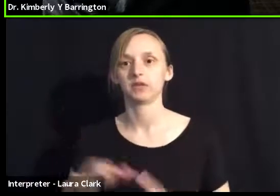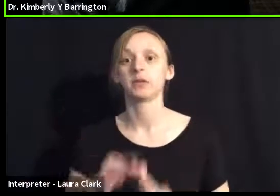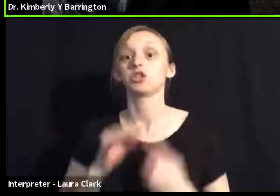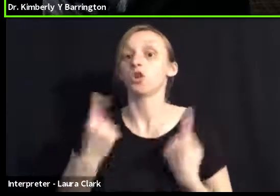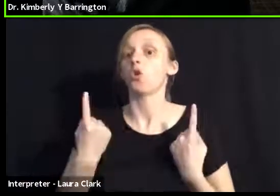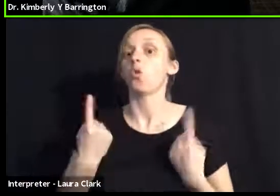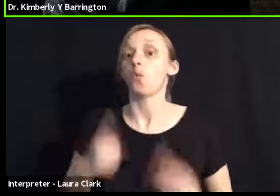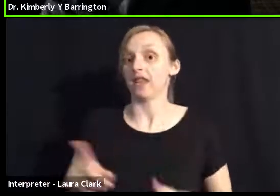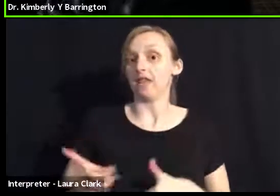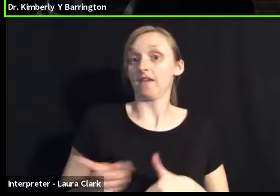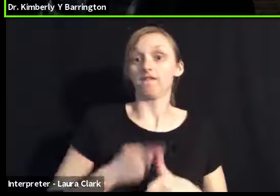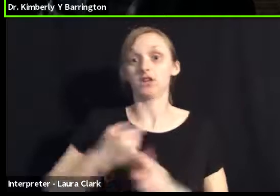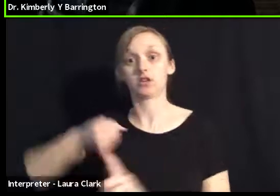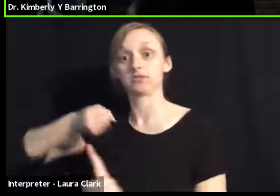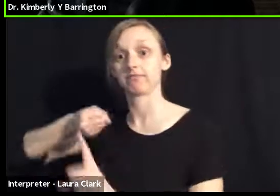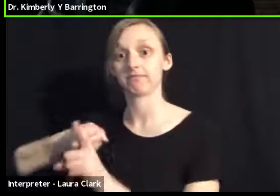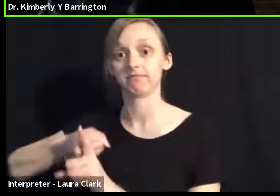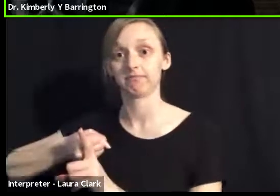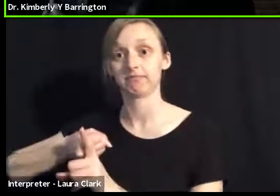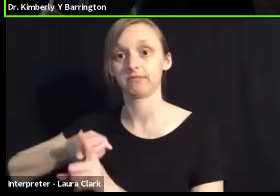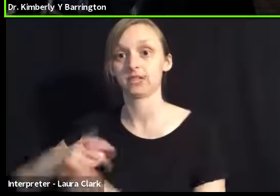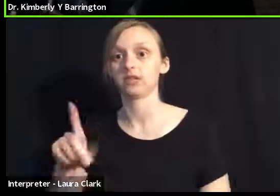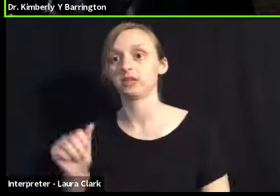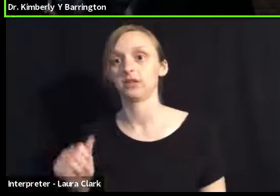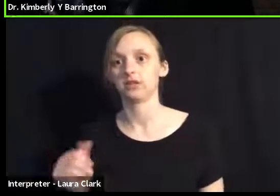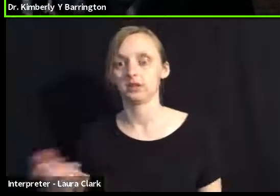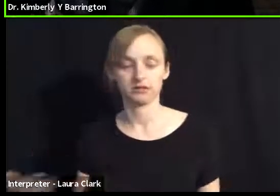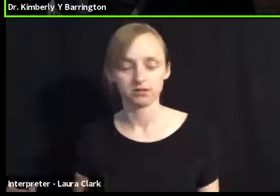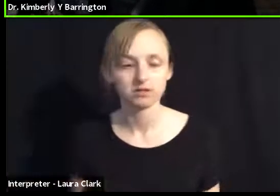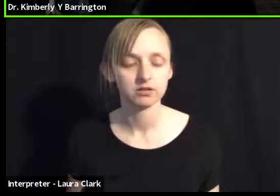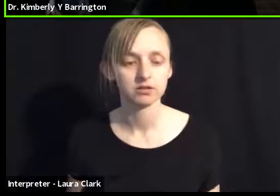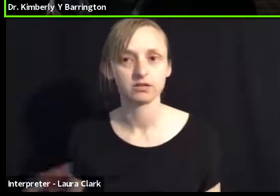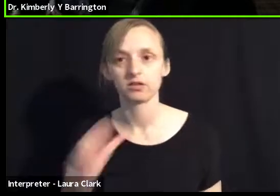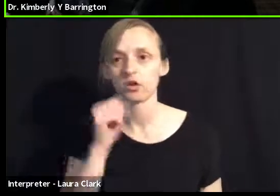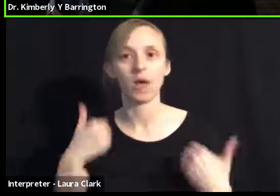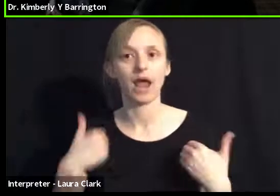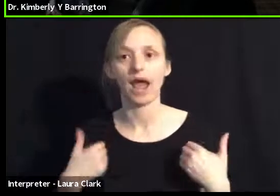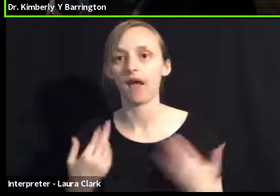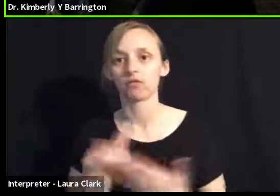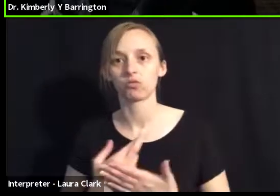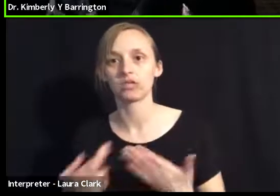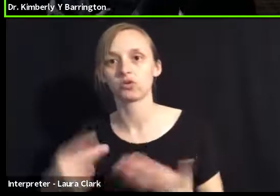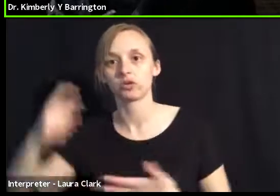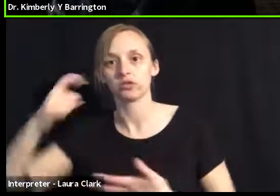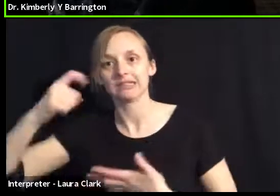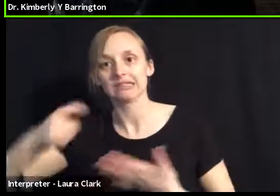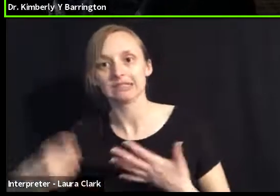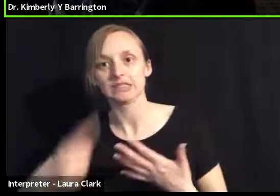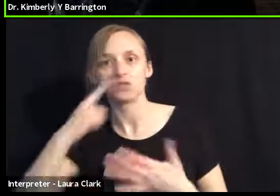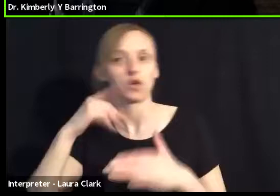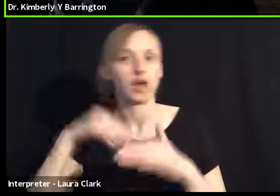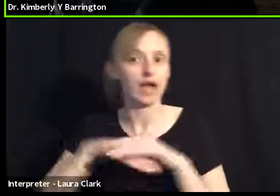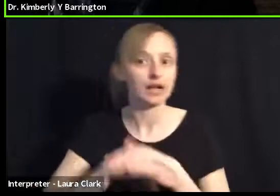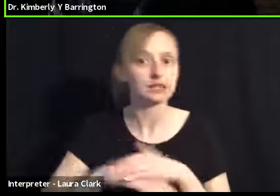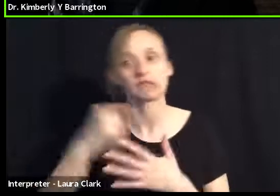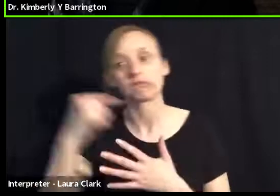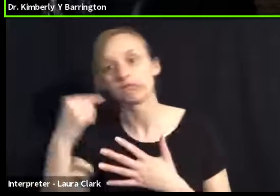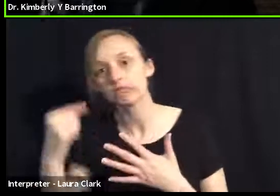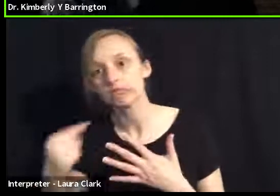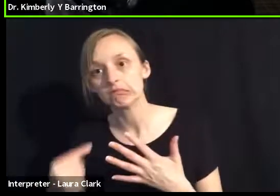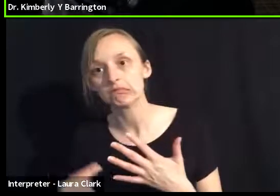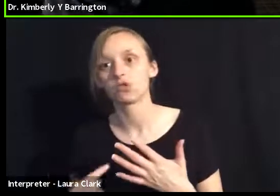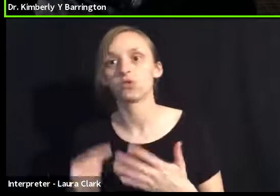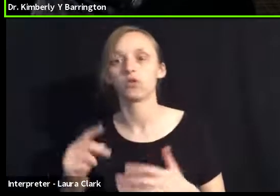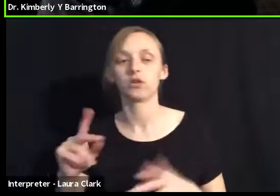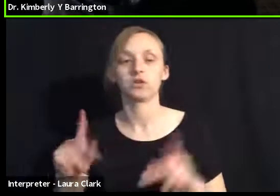a disability, don't have all the resources that they need for themselves, and, you know, people who are readily